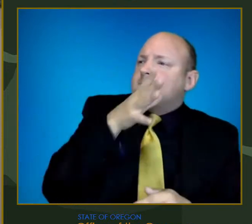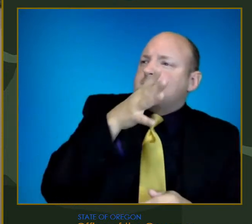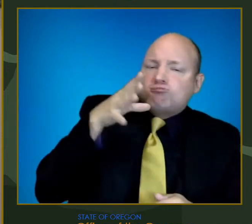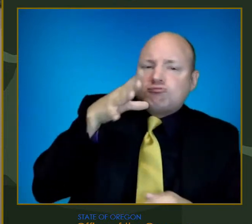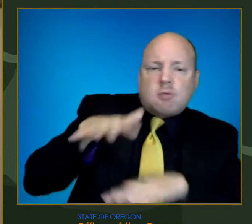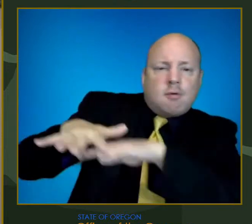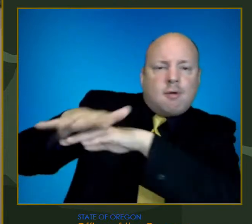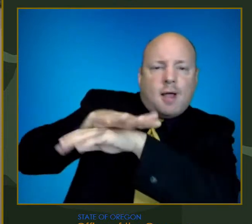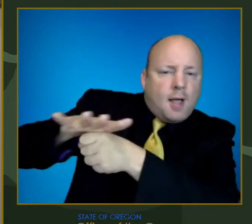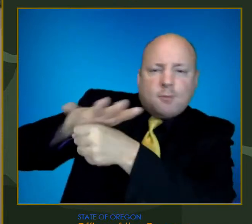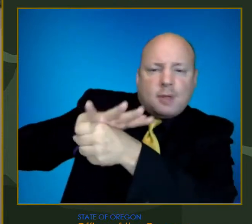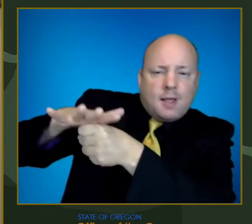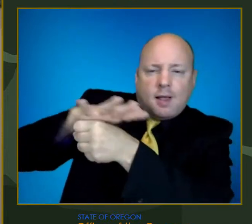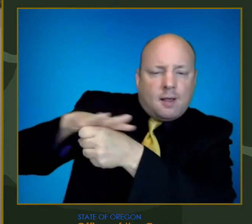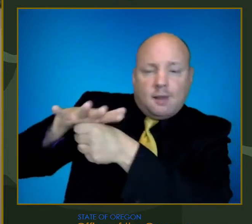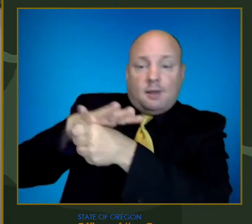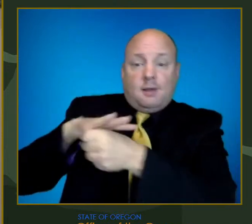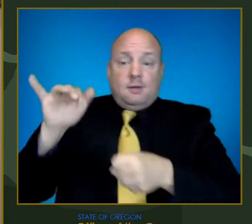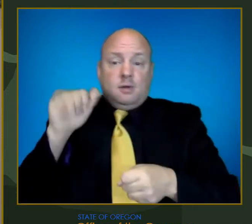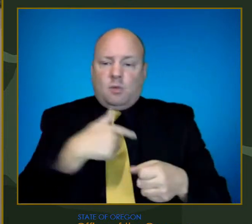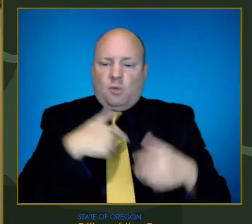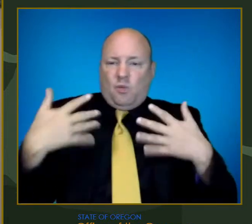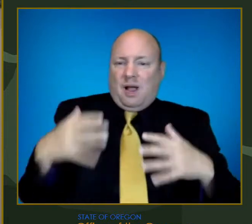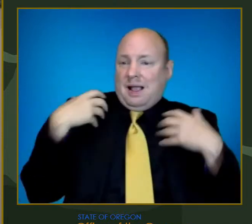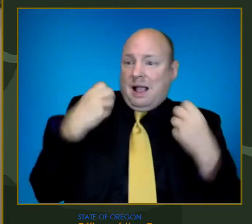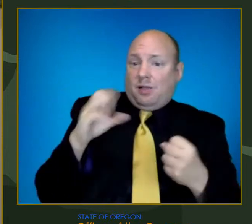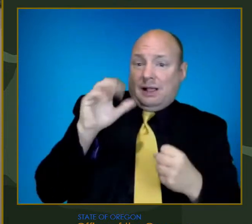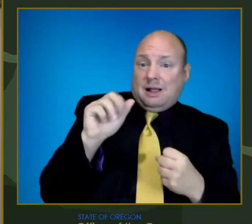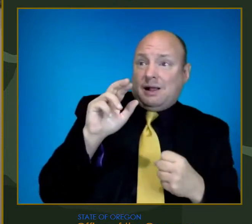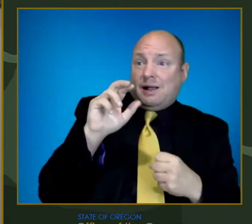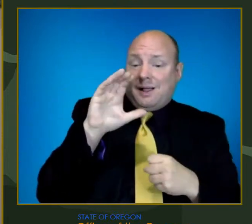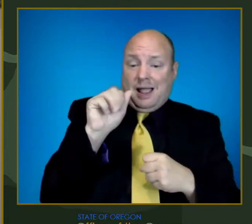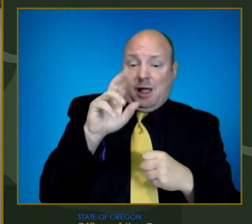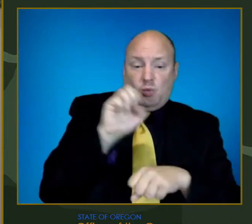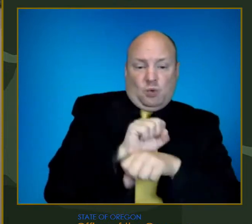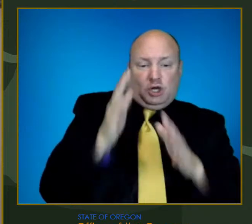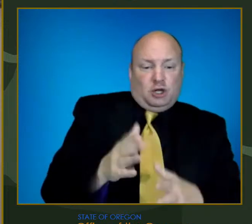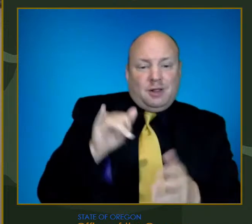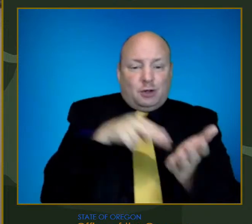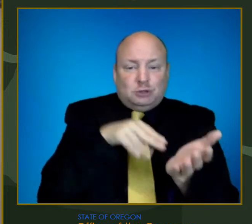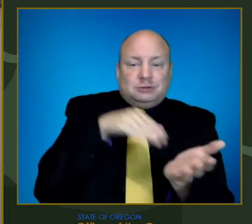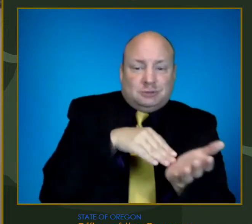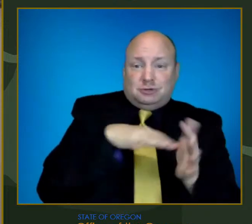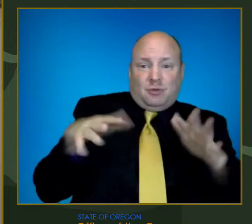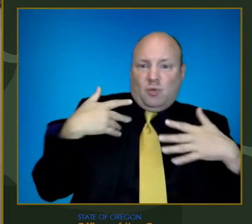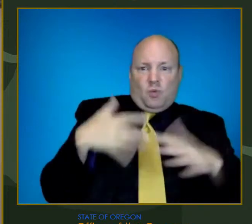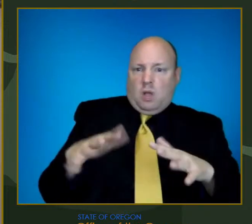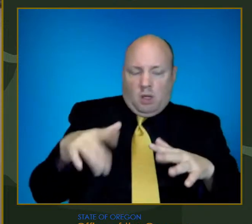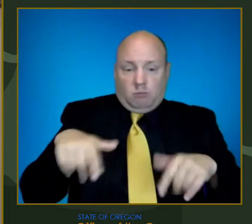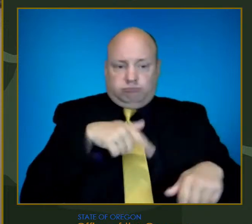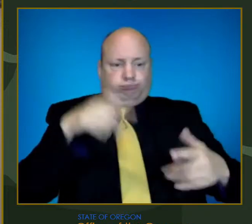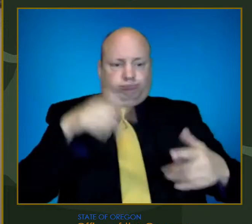worker. They certainly deserve our recognition and gratitude for their incredible hard work.